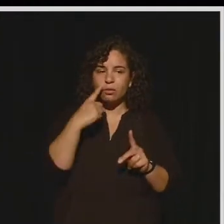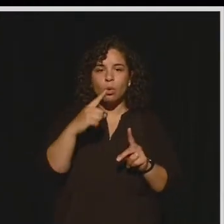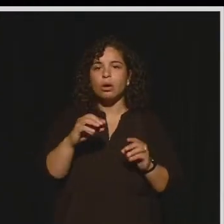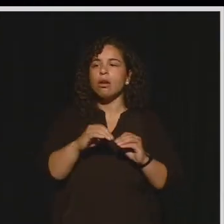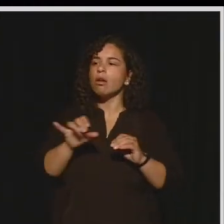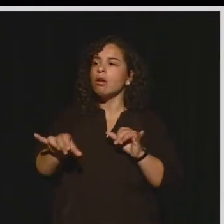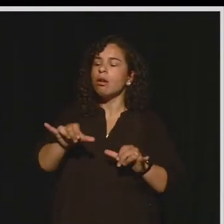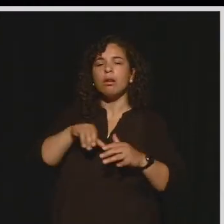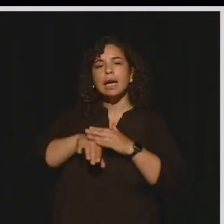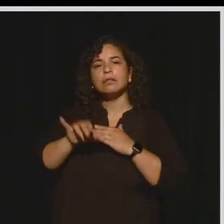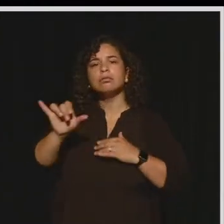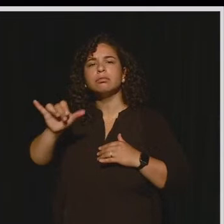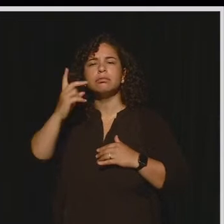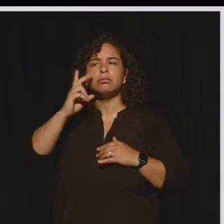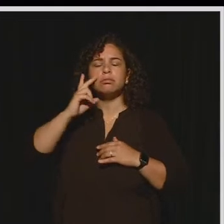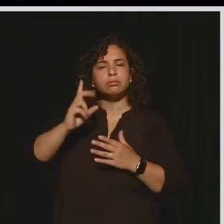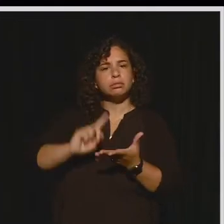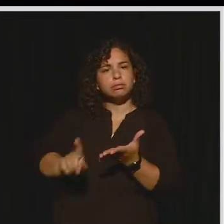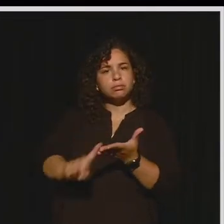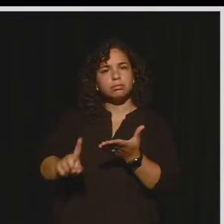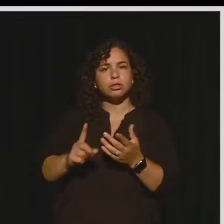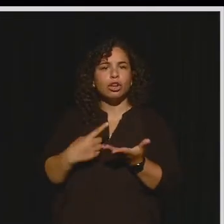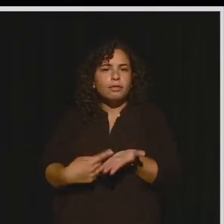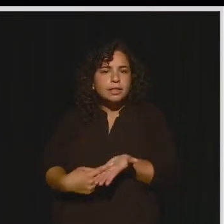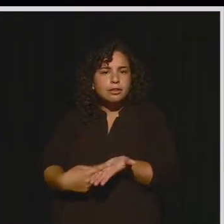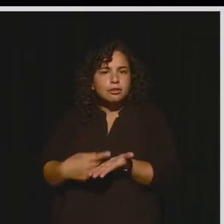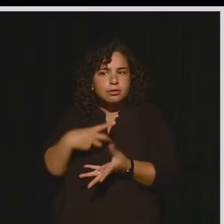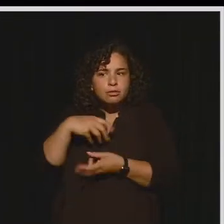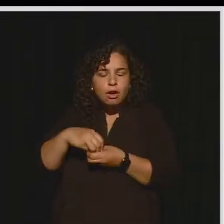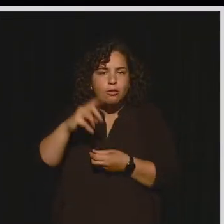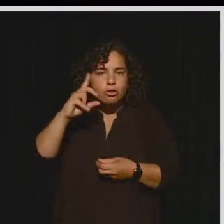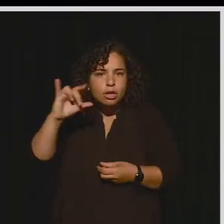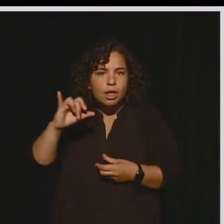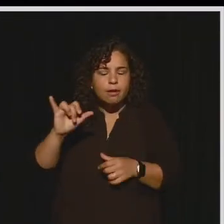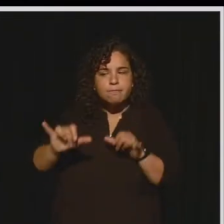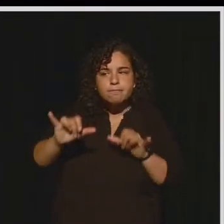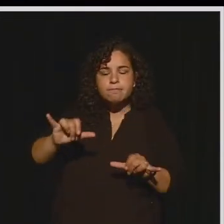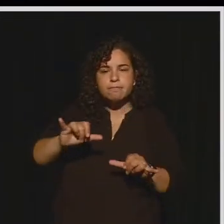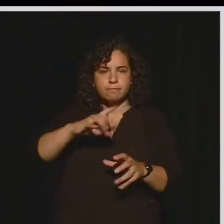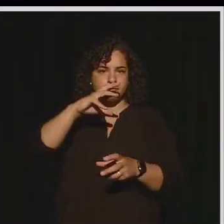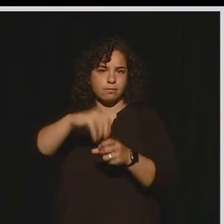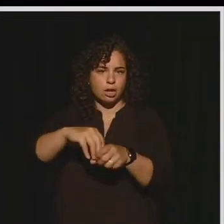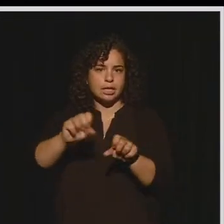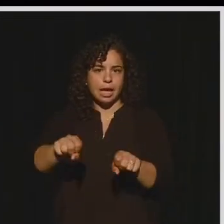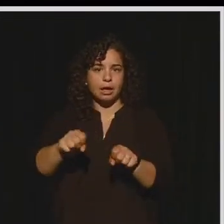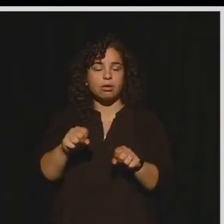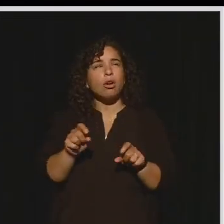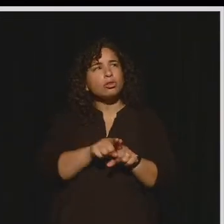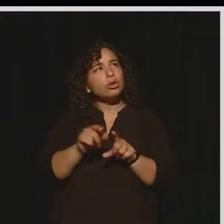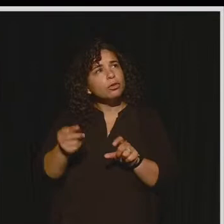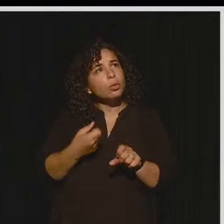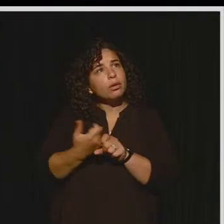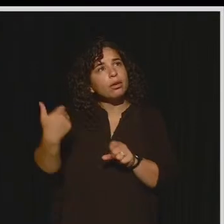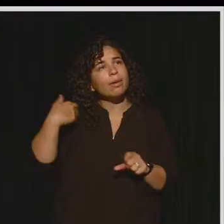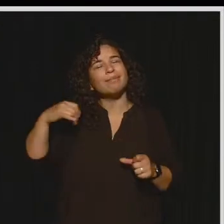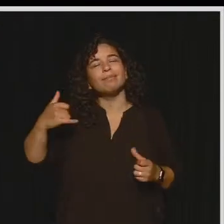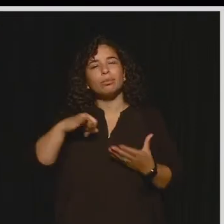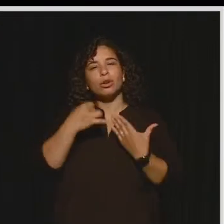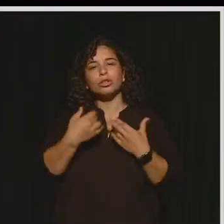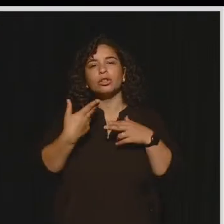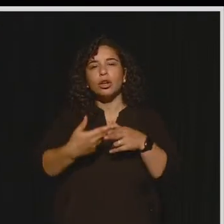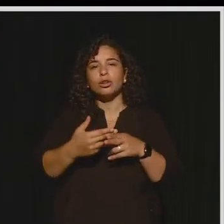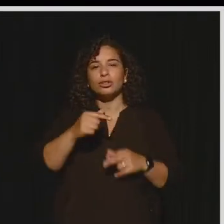more access to the kinds of conversations that we were doing in that space. A number of years ago, I also did a project called